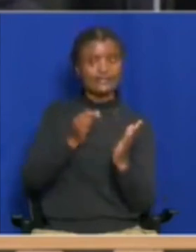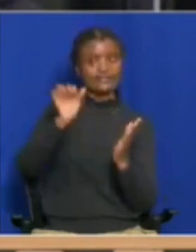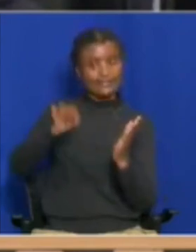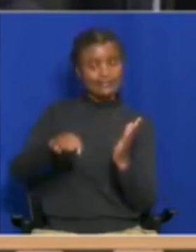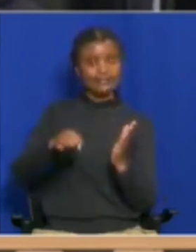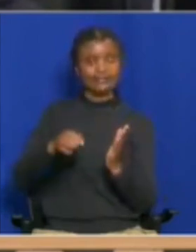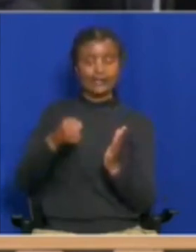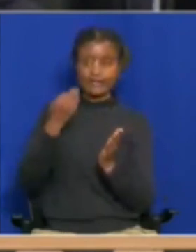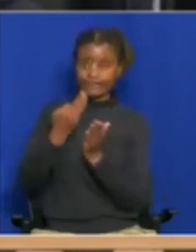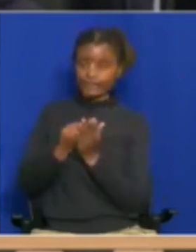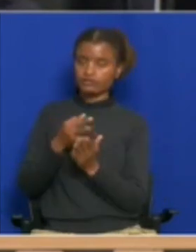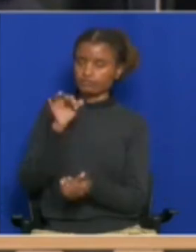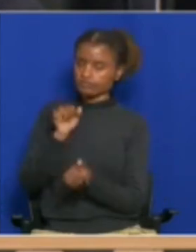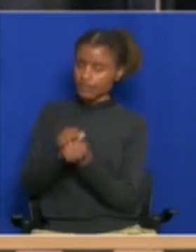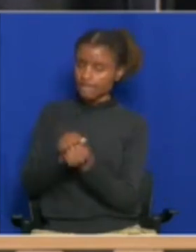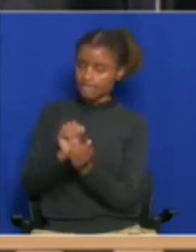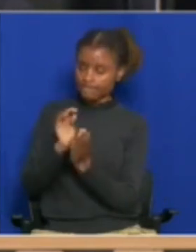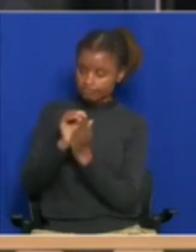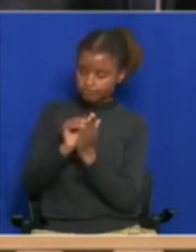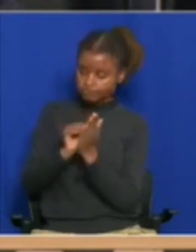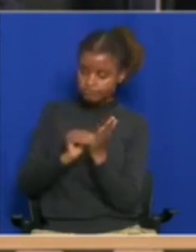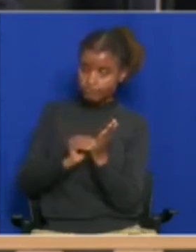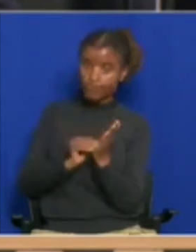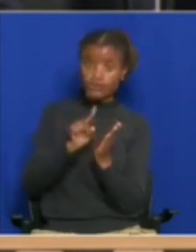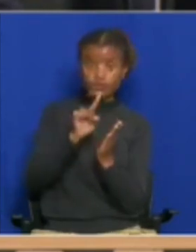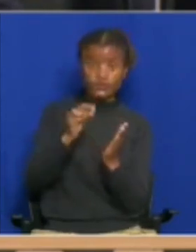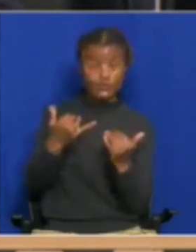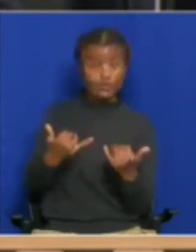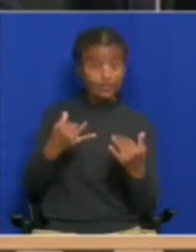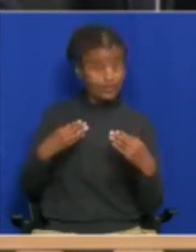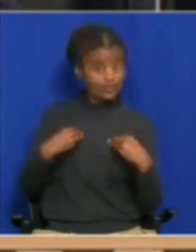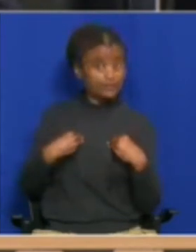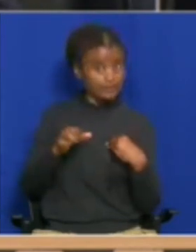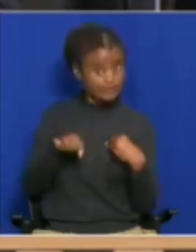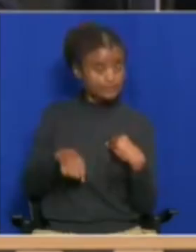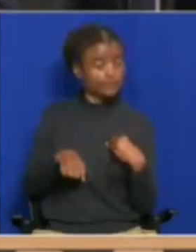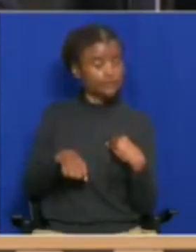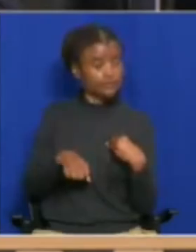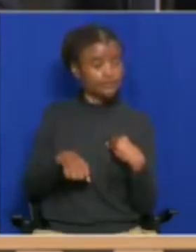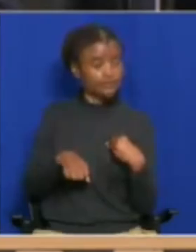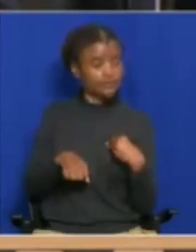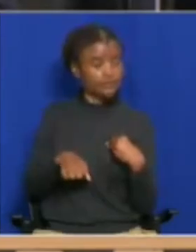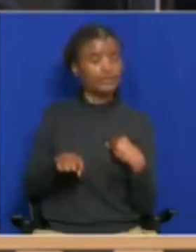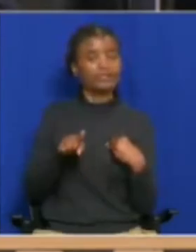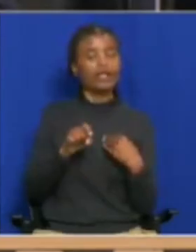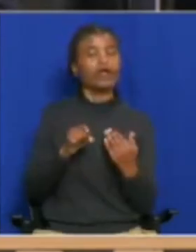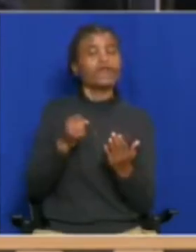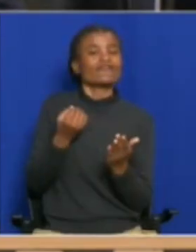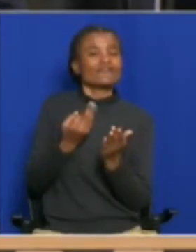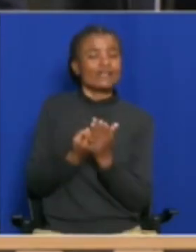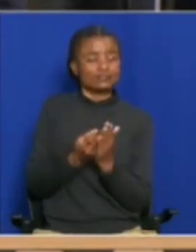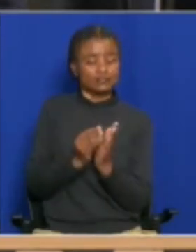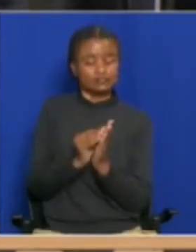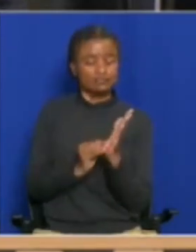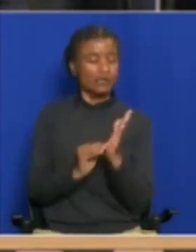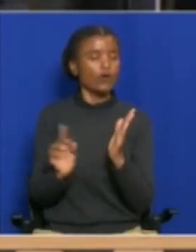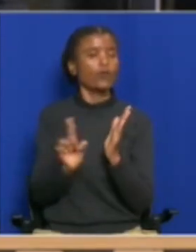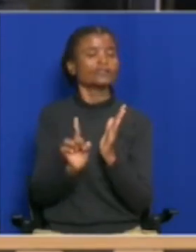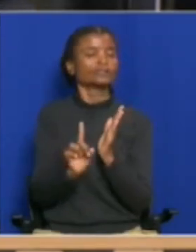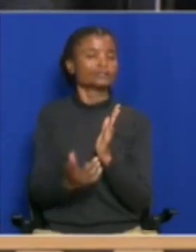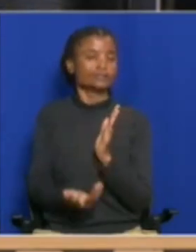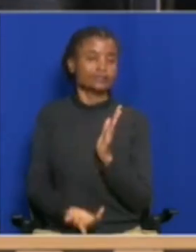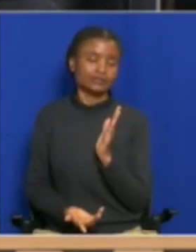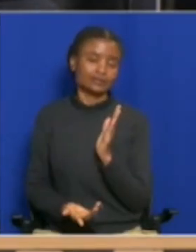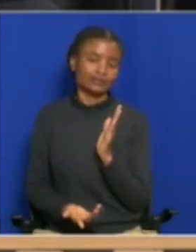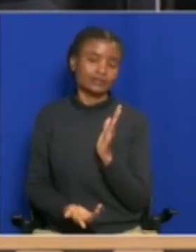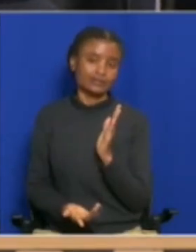they are factual conclusions? What facts underlie those